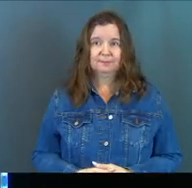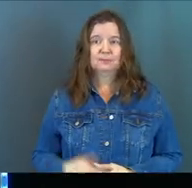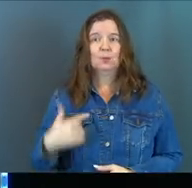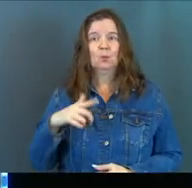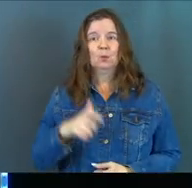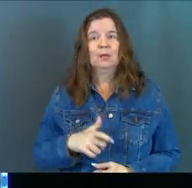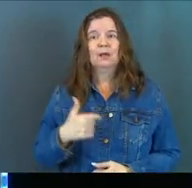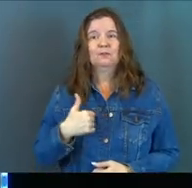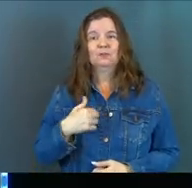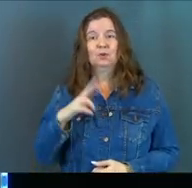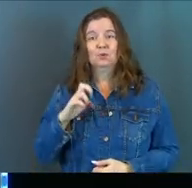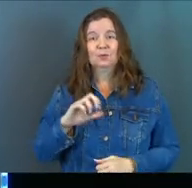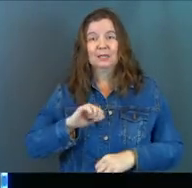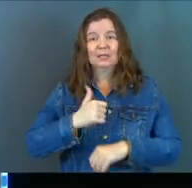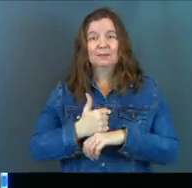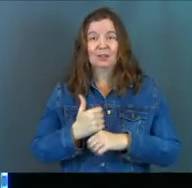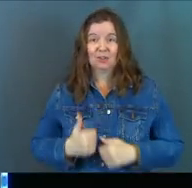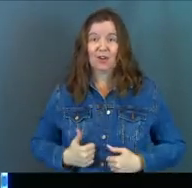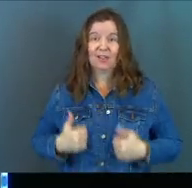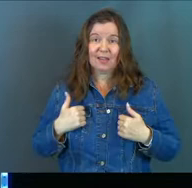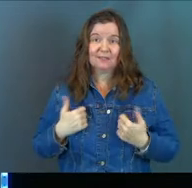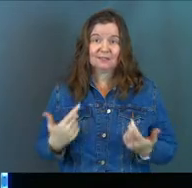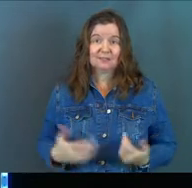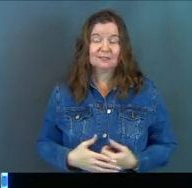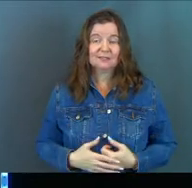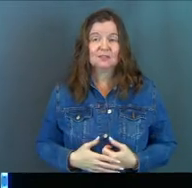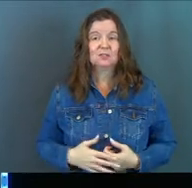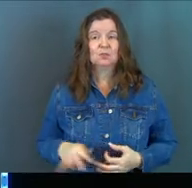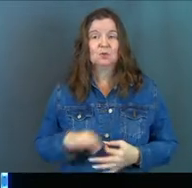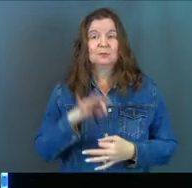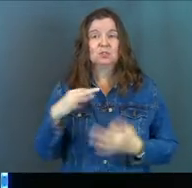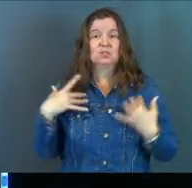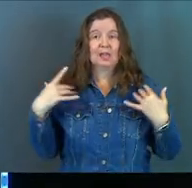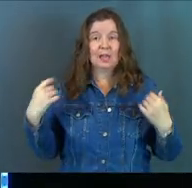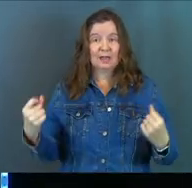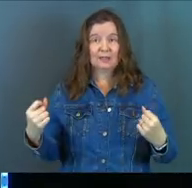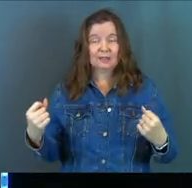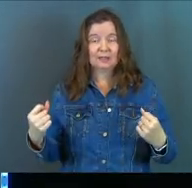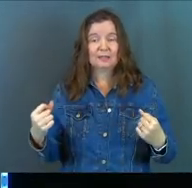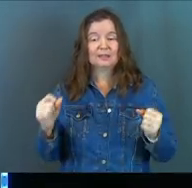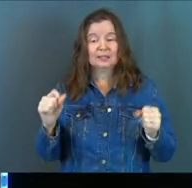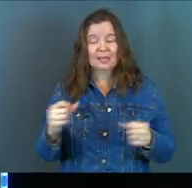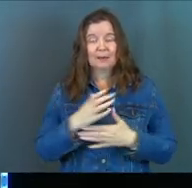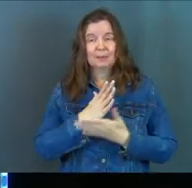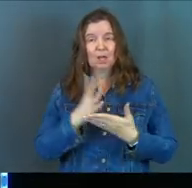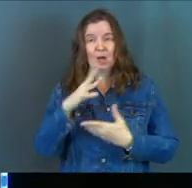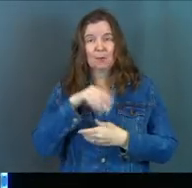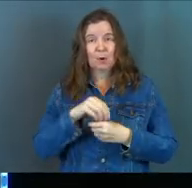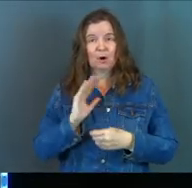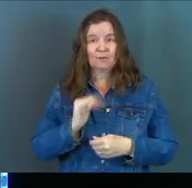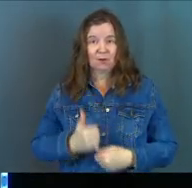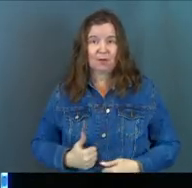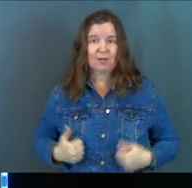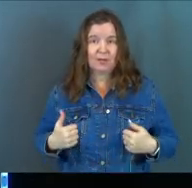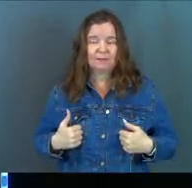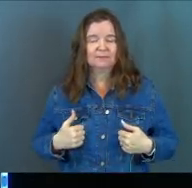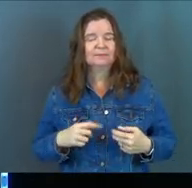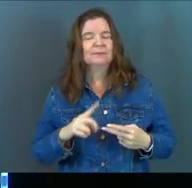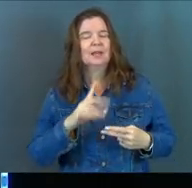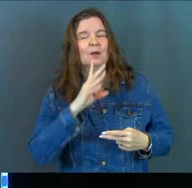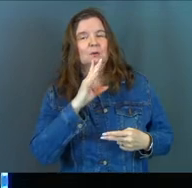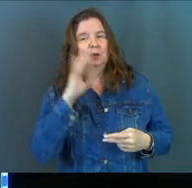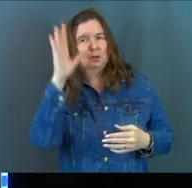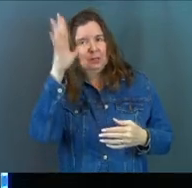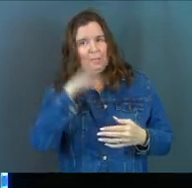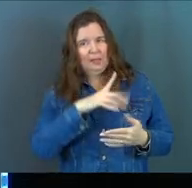And we have to rebuild our lives a bit so that spiritual health can be a part of our life. I was talking to a guy